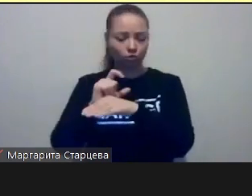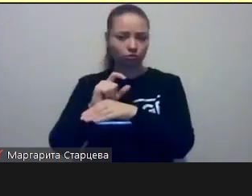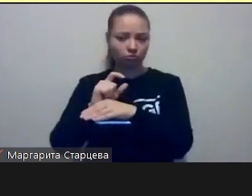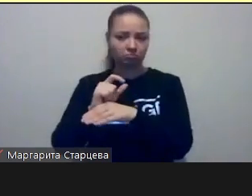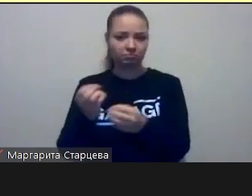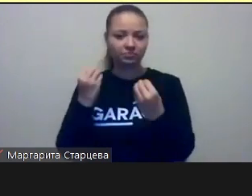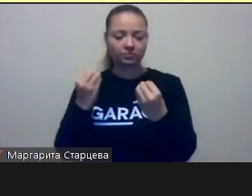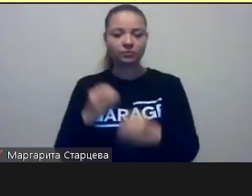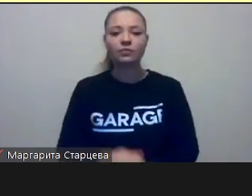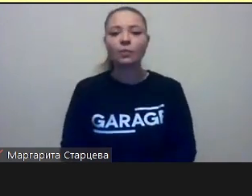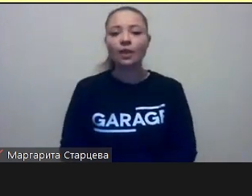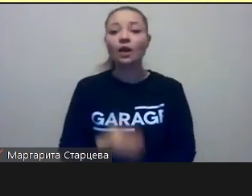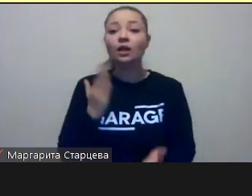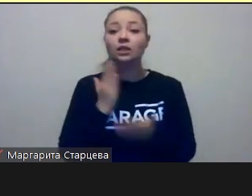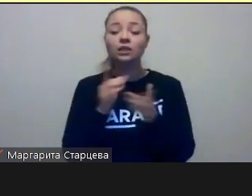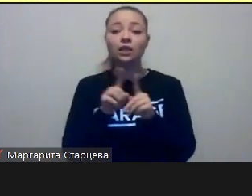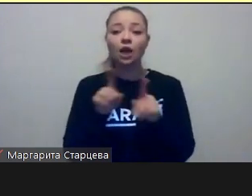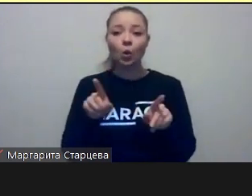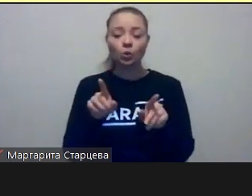float into the ocean,